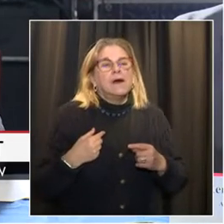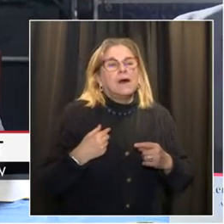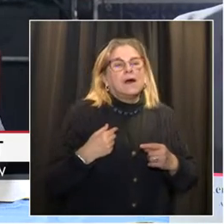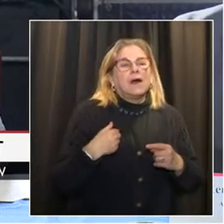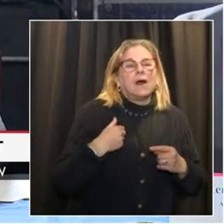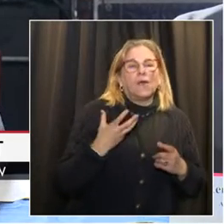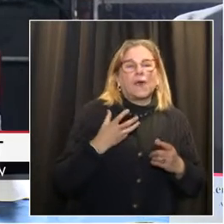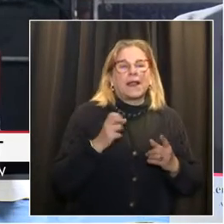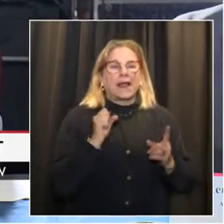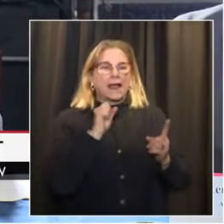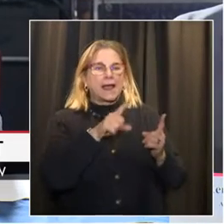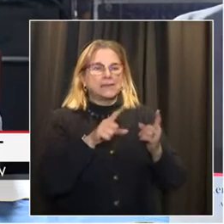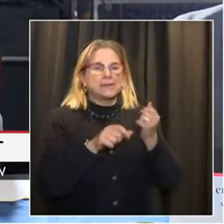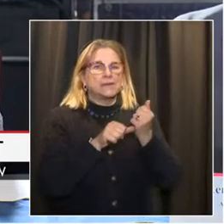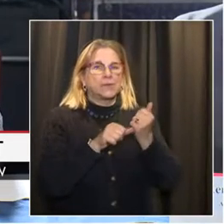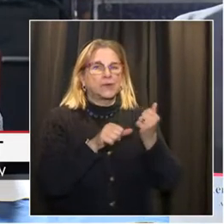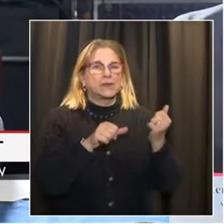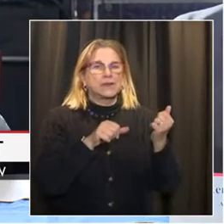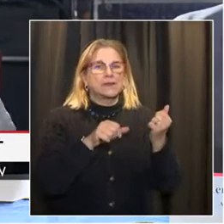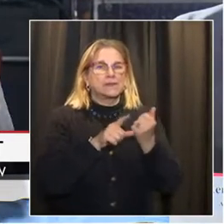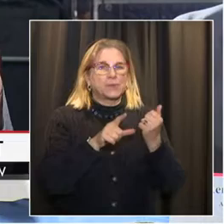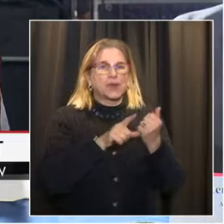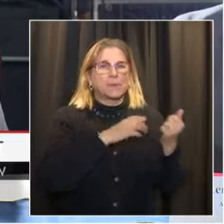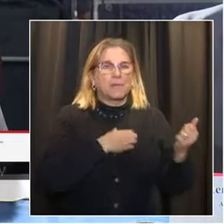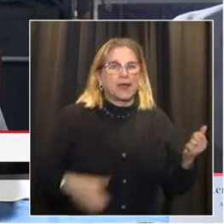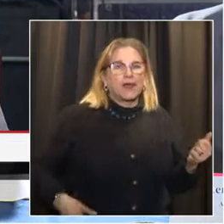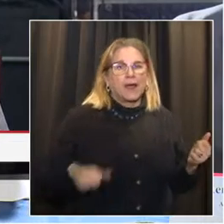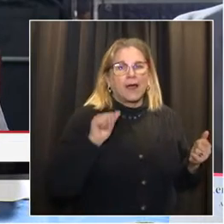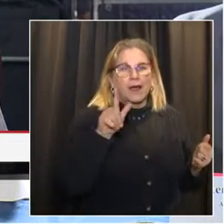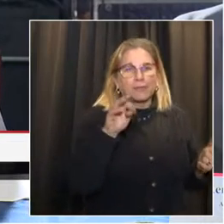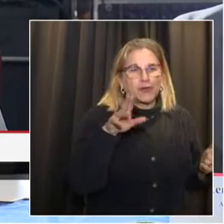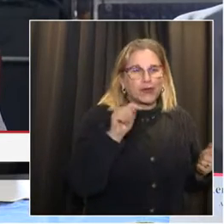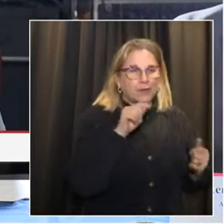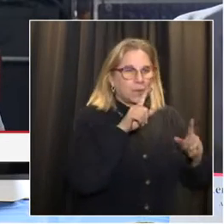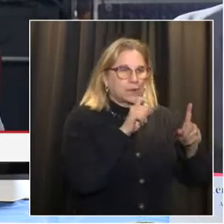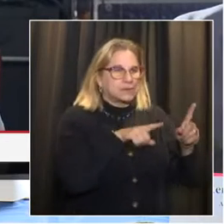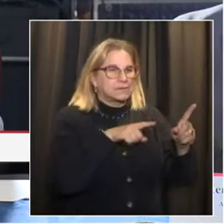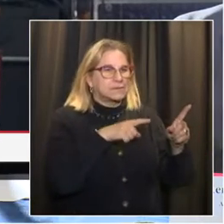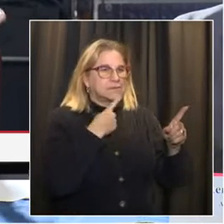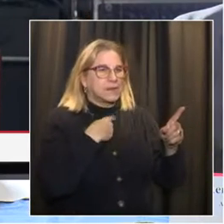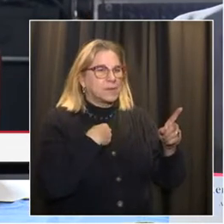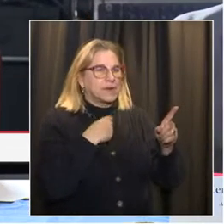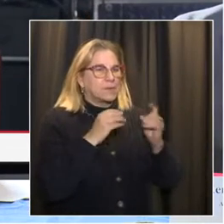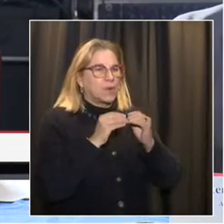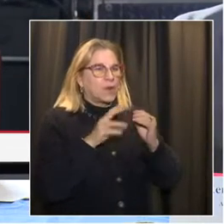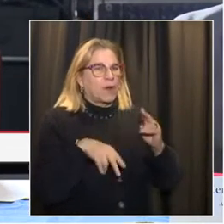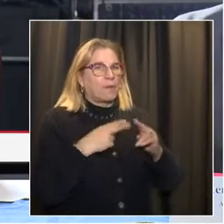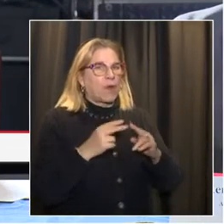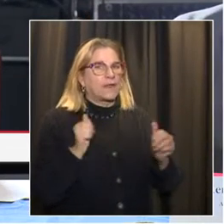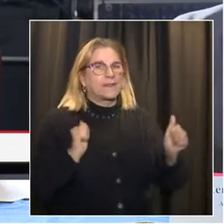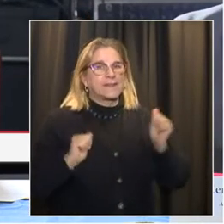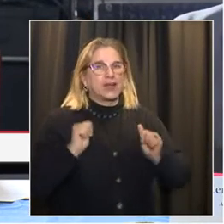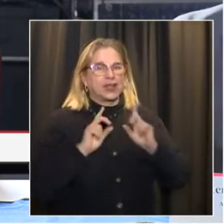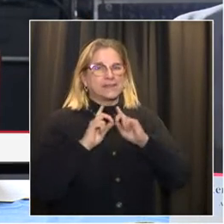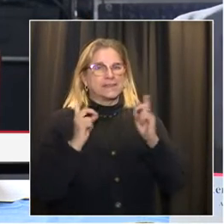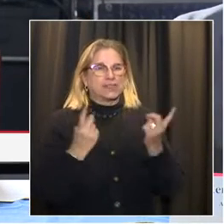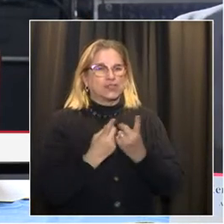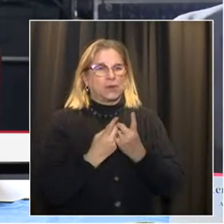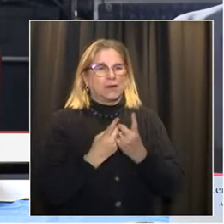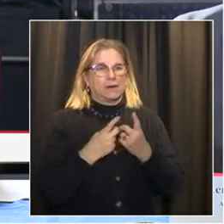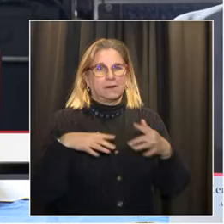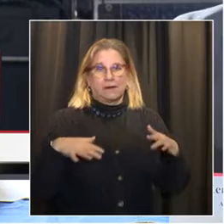speak about the strengths of our theater district and how that